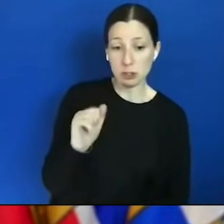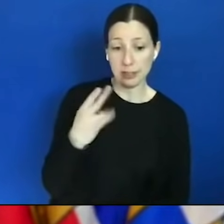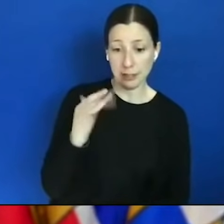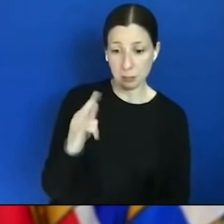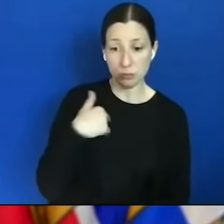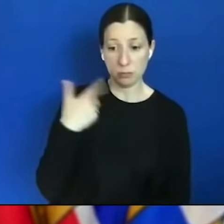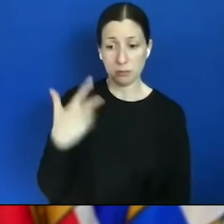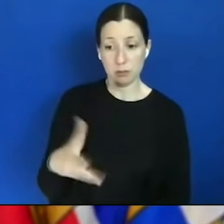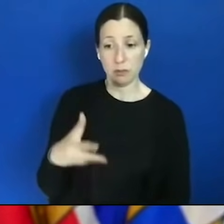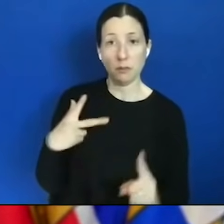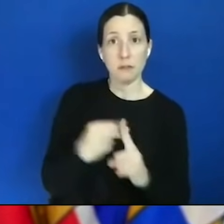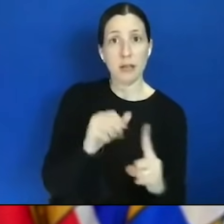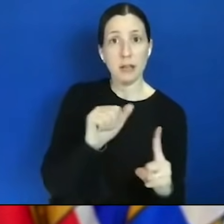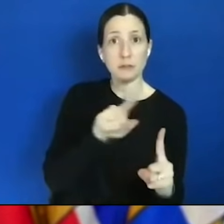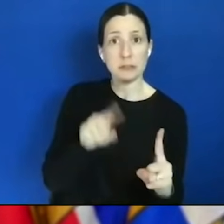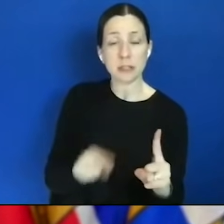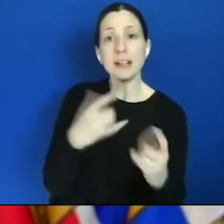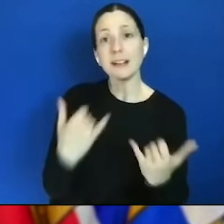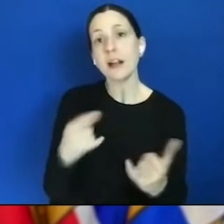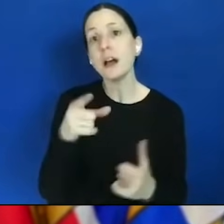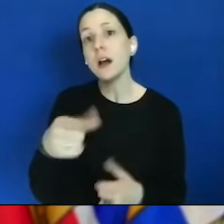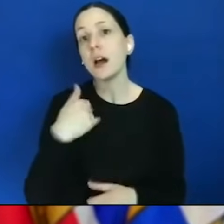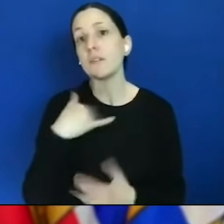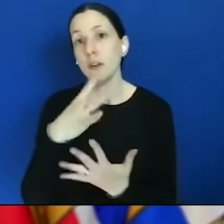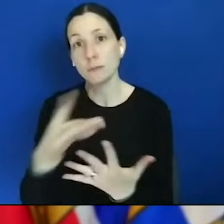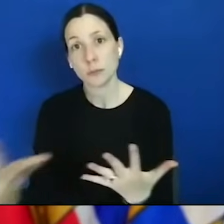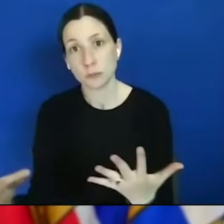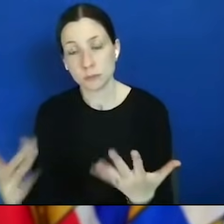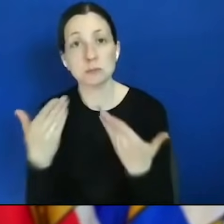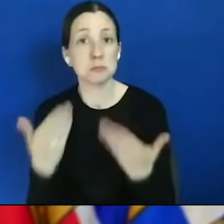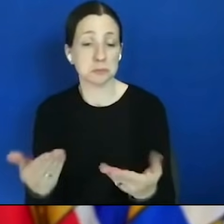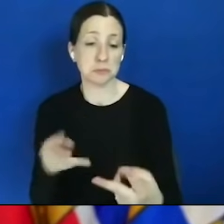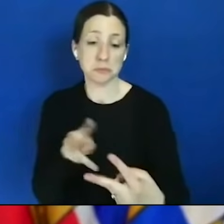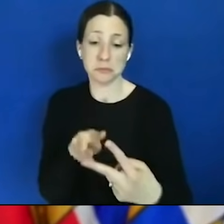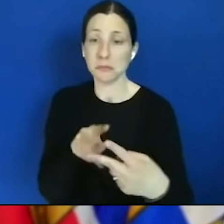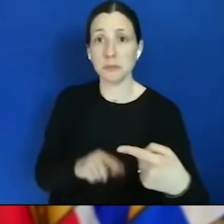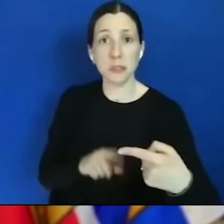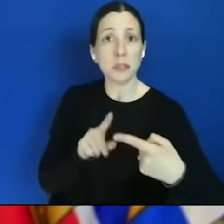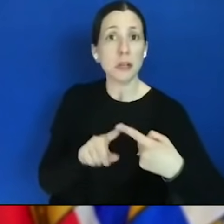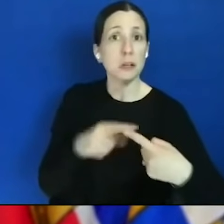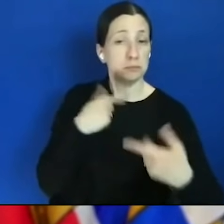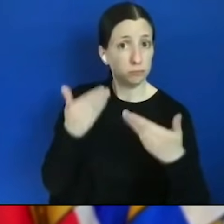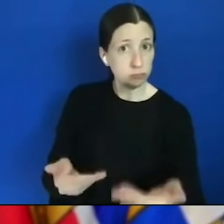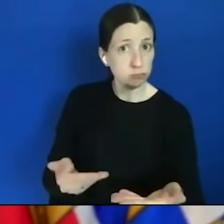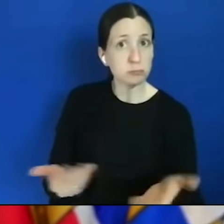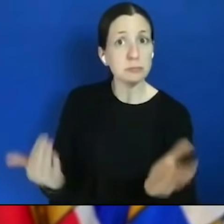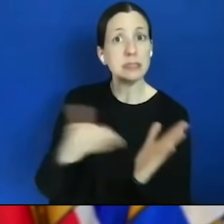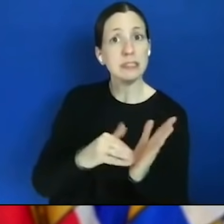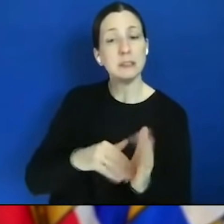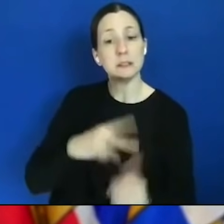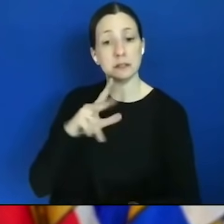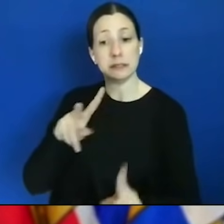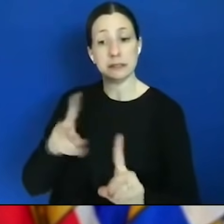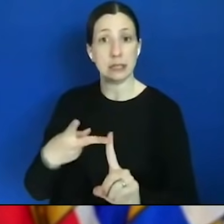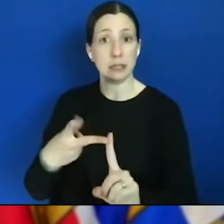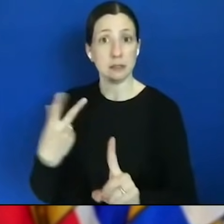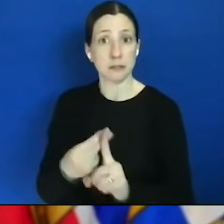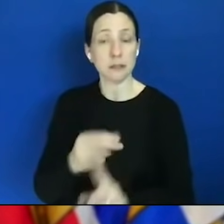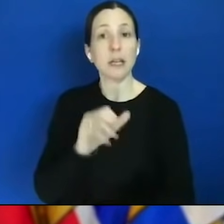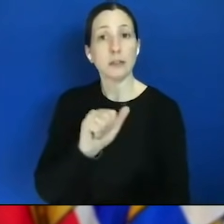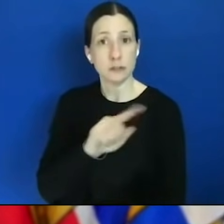can receive a second dose of AstraZeneca vaccine, and we will ensure that we have enough AstraZeneca